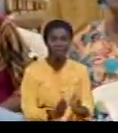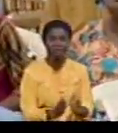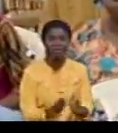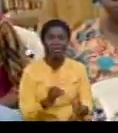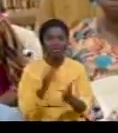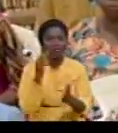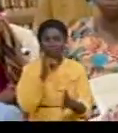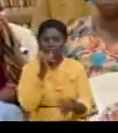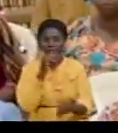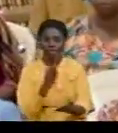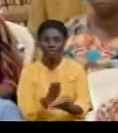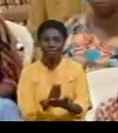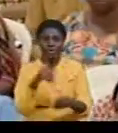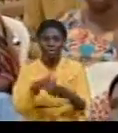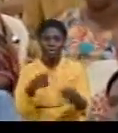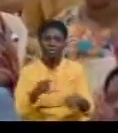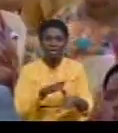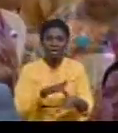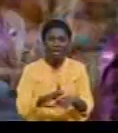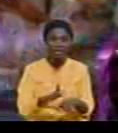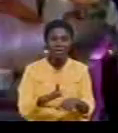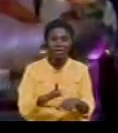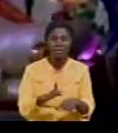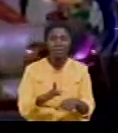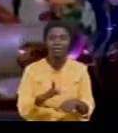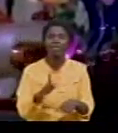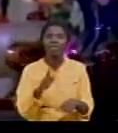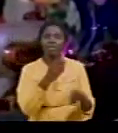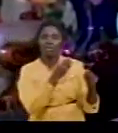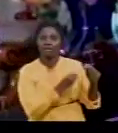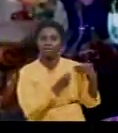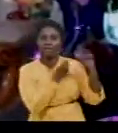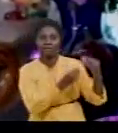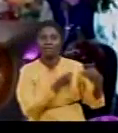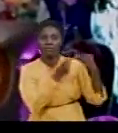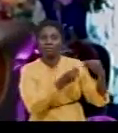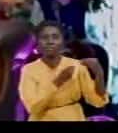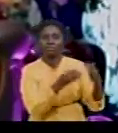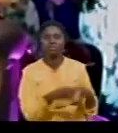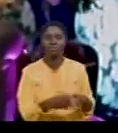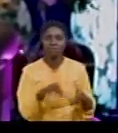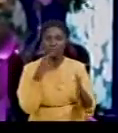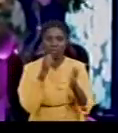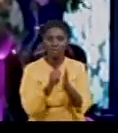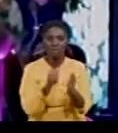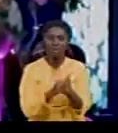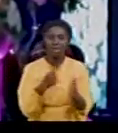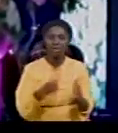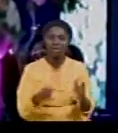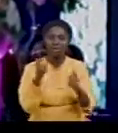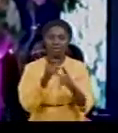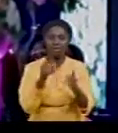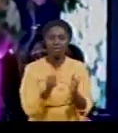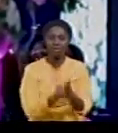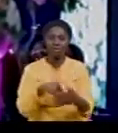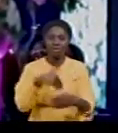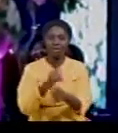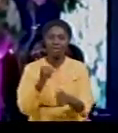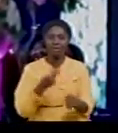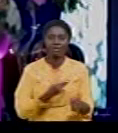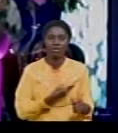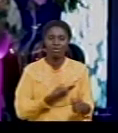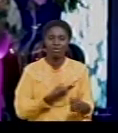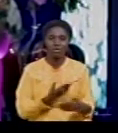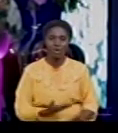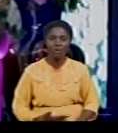early century. It says the word that gets us born again